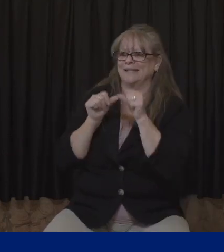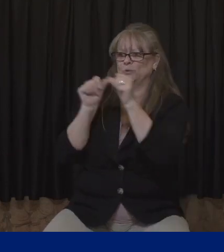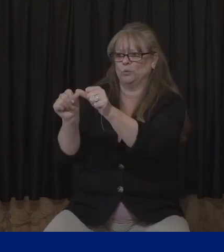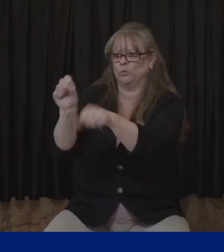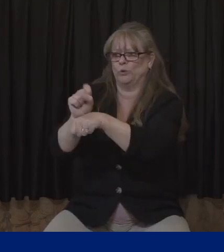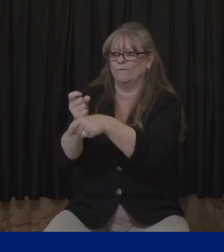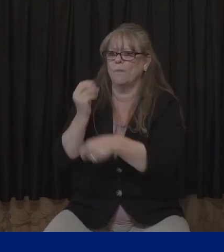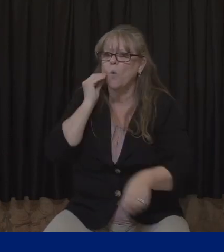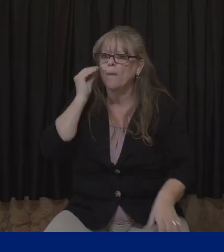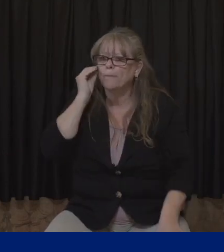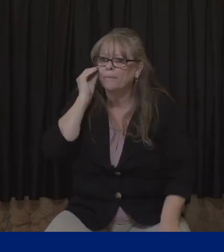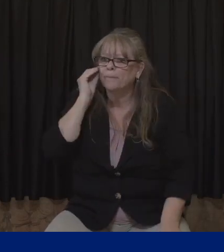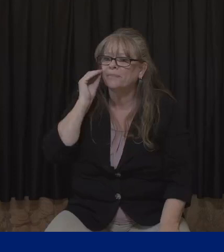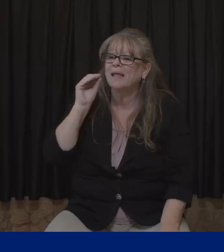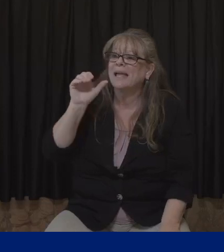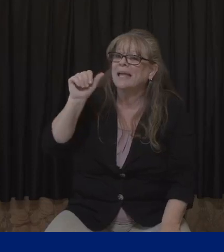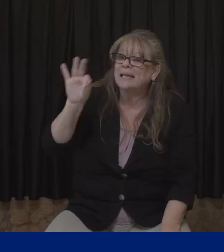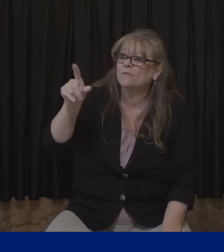during this period.